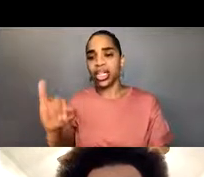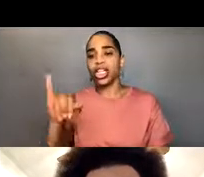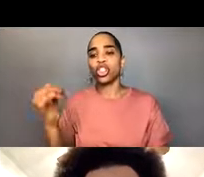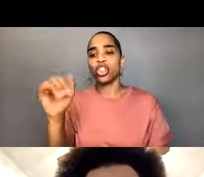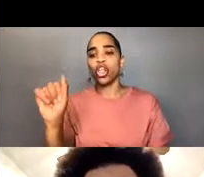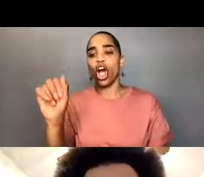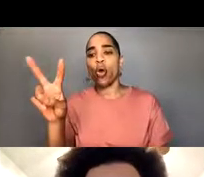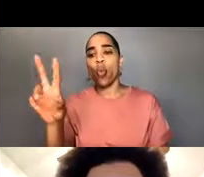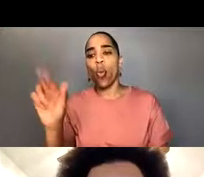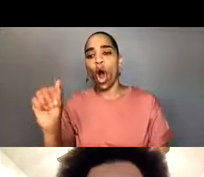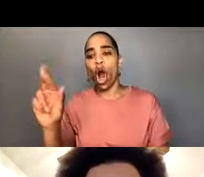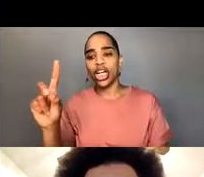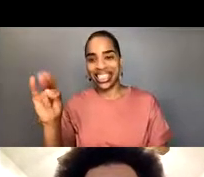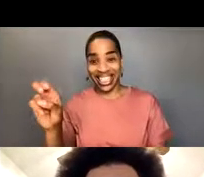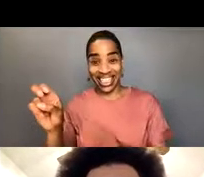Jawardeen,